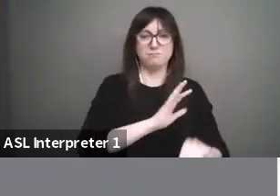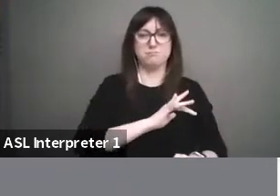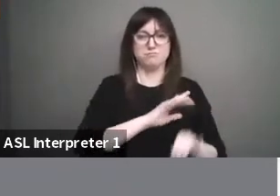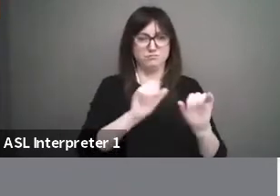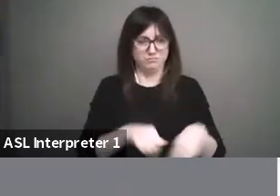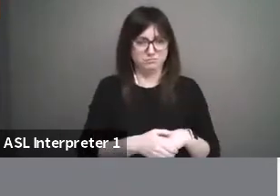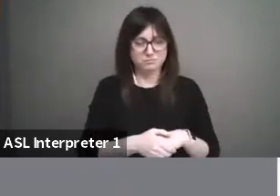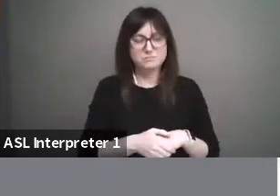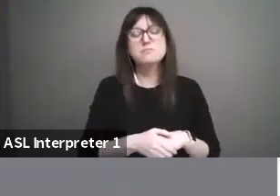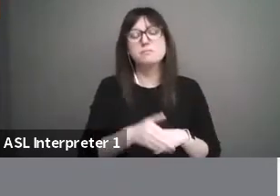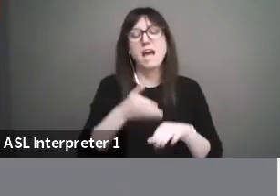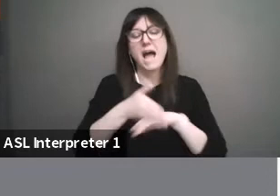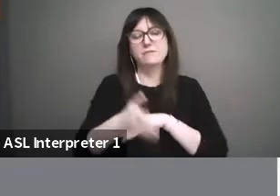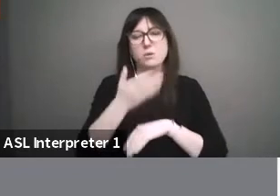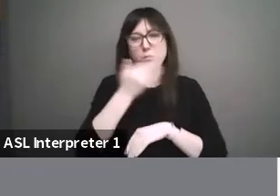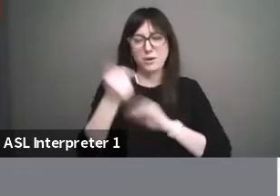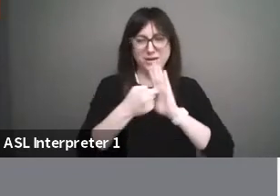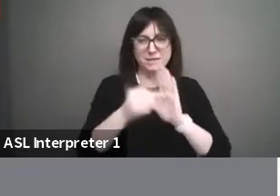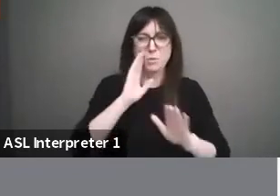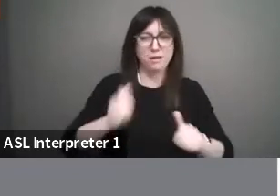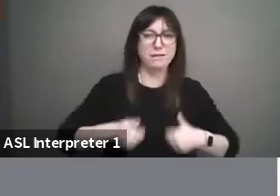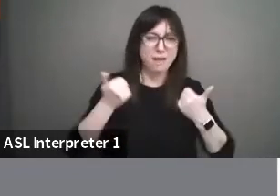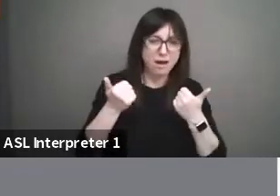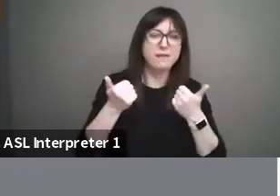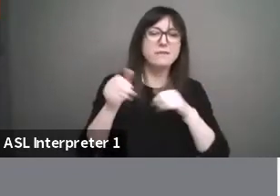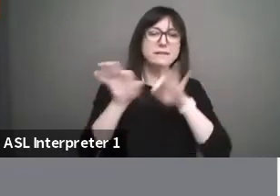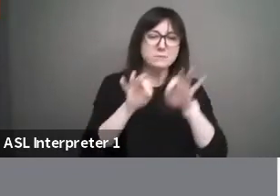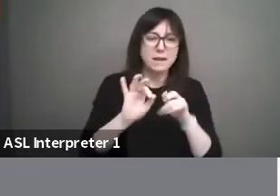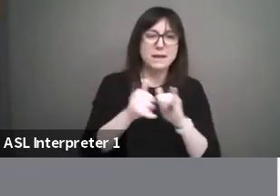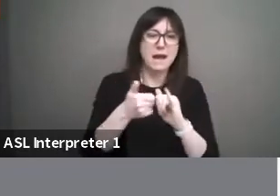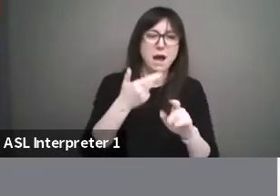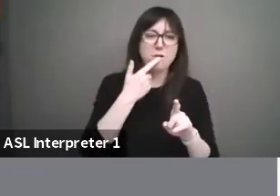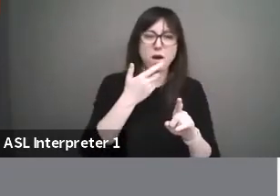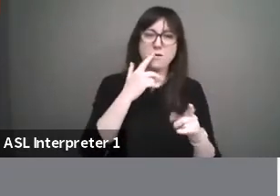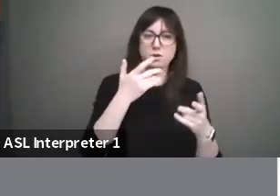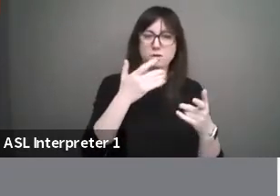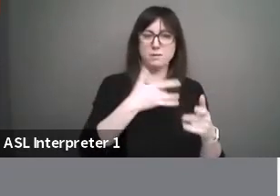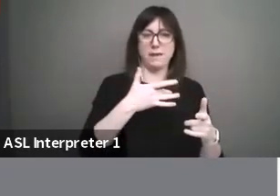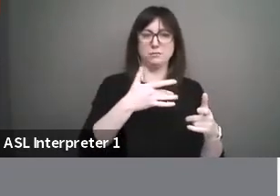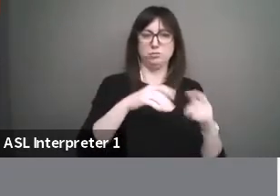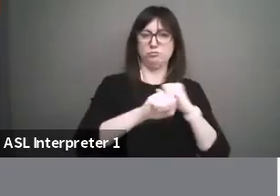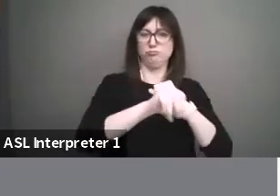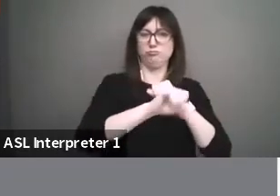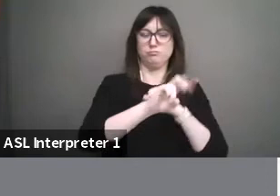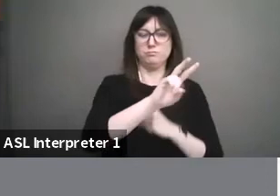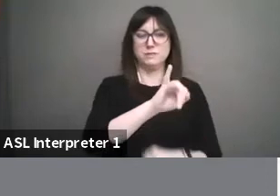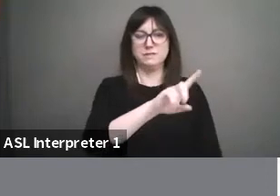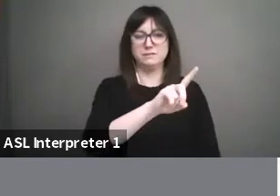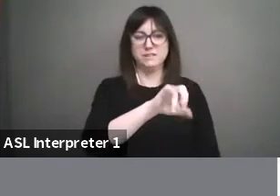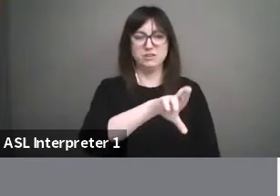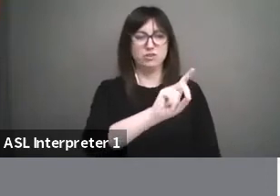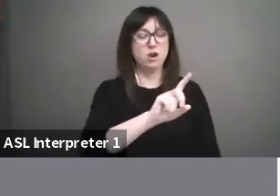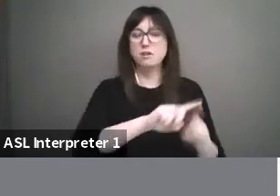better example afterwards. I'll show you a live pitch on how I would sell with Vidyard. But you can select any part of the video to